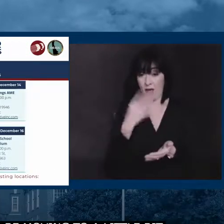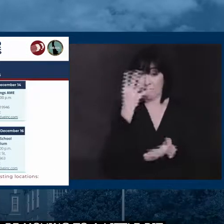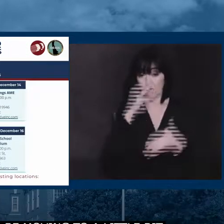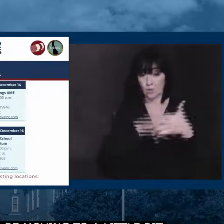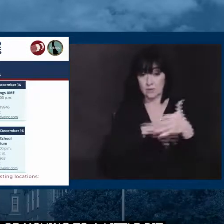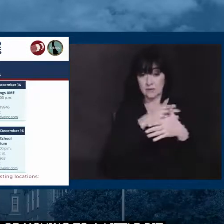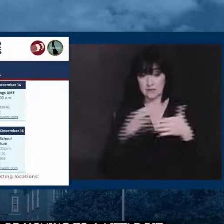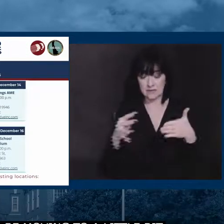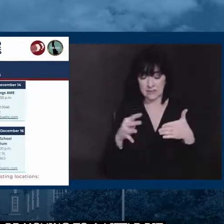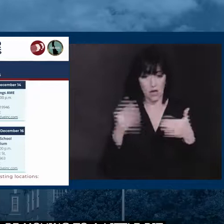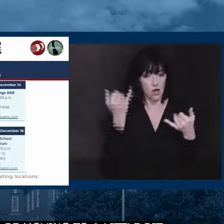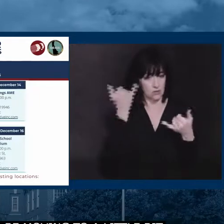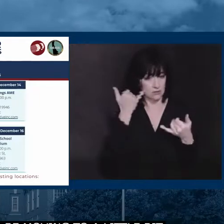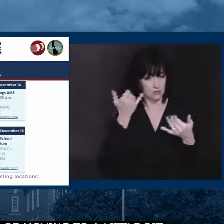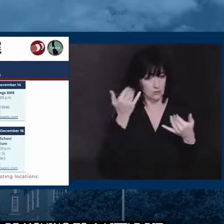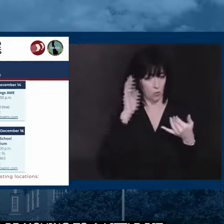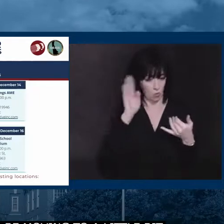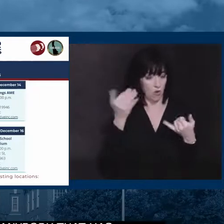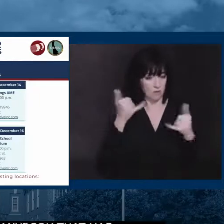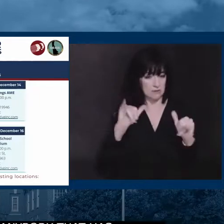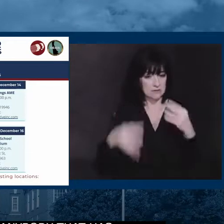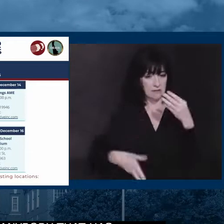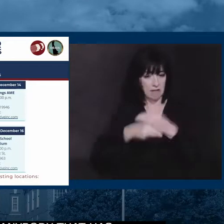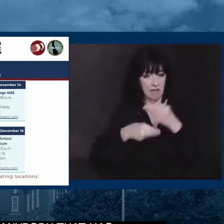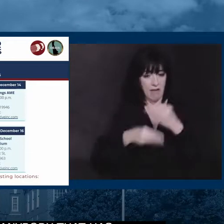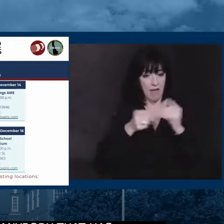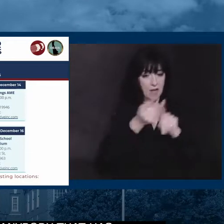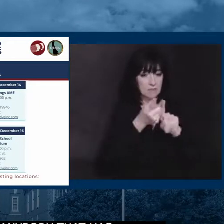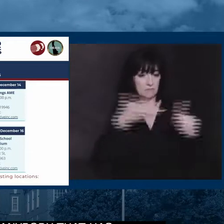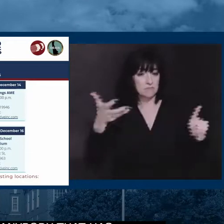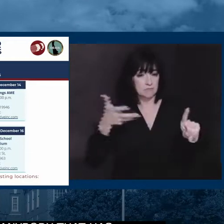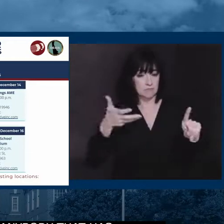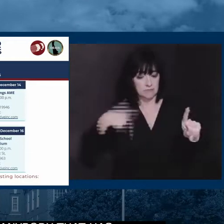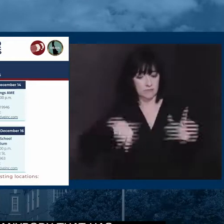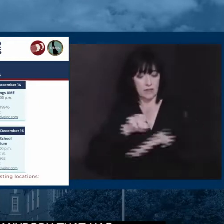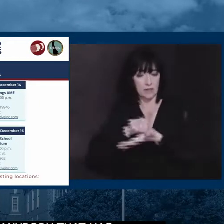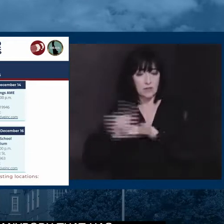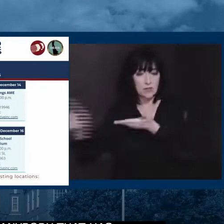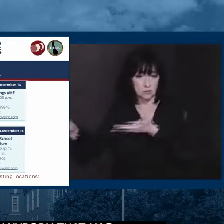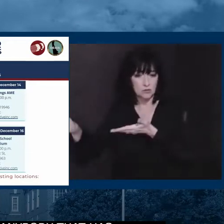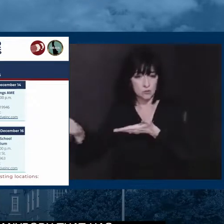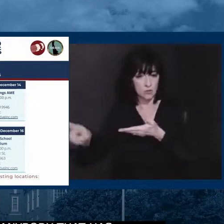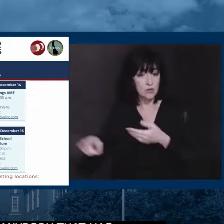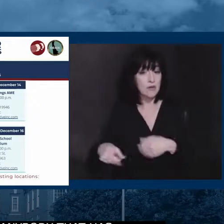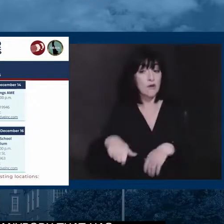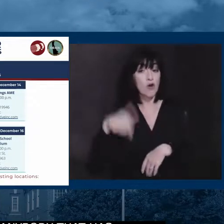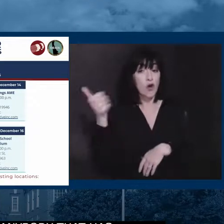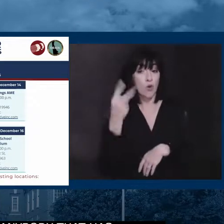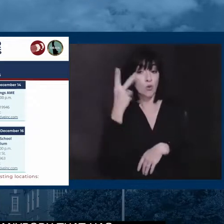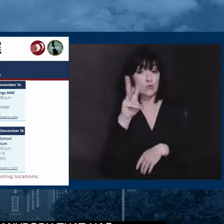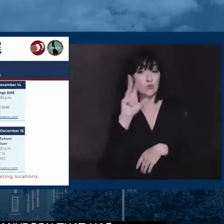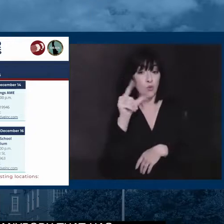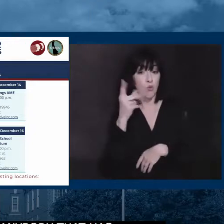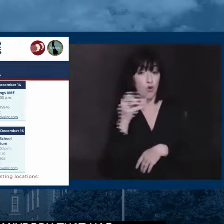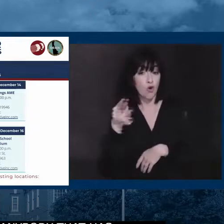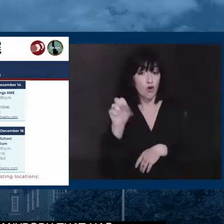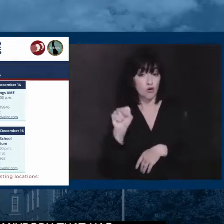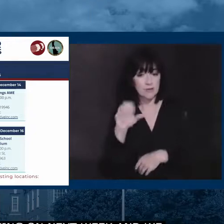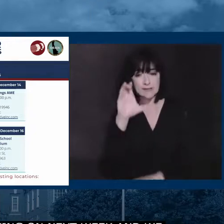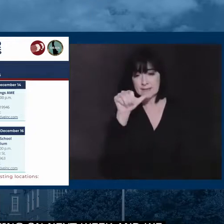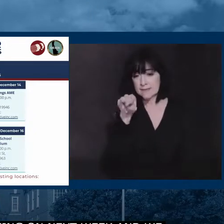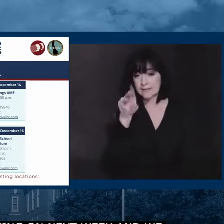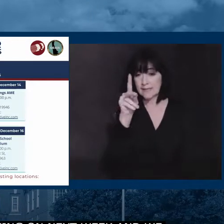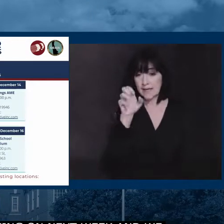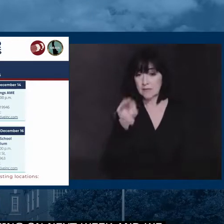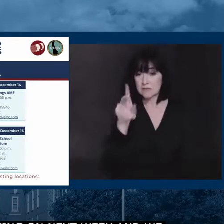on our schedule for next week. Remember, we still have two Walgreens as well. There's going to be a Walgreens in Camden opening up as well at the end of